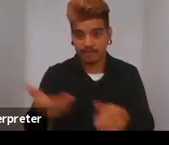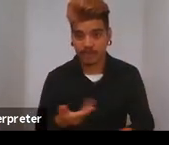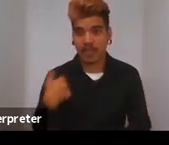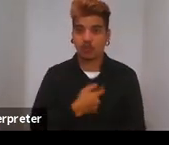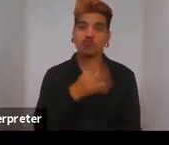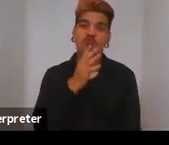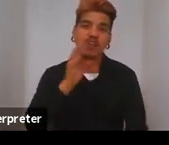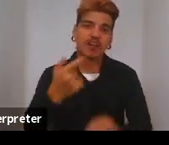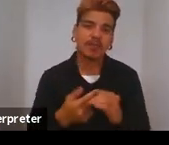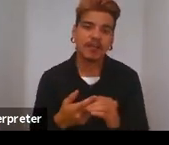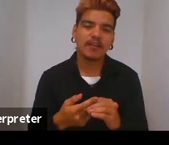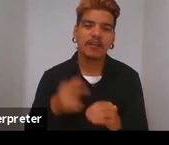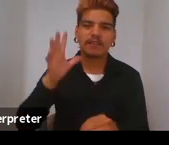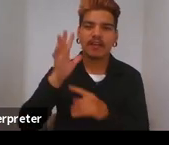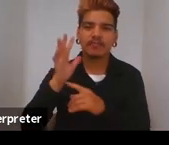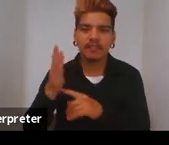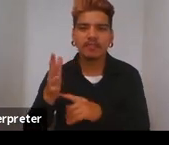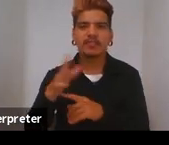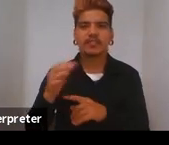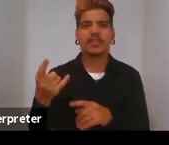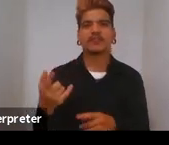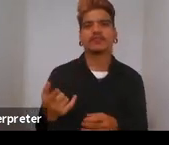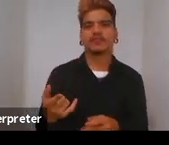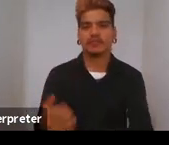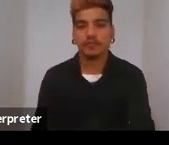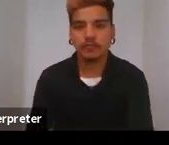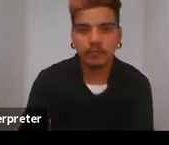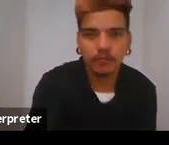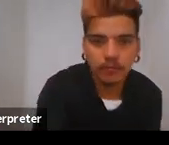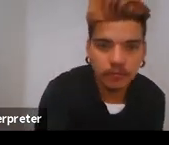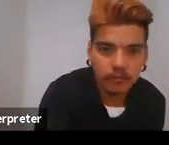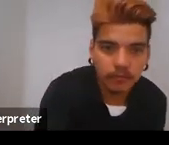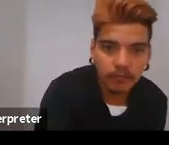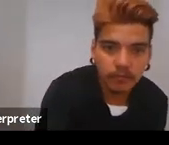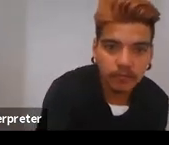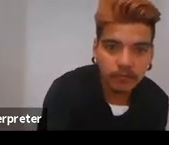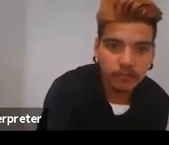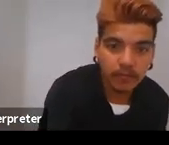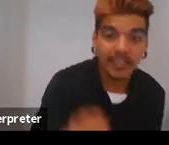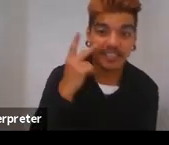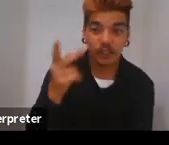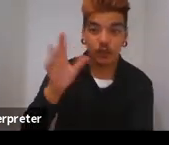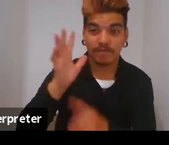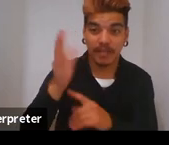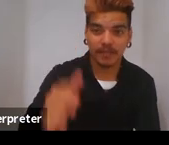about 5 minutes in the small groups and then we'll come back. All right, I'll see you in 5 minutes.